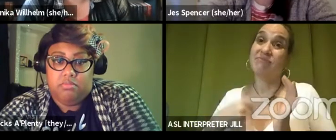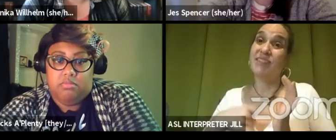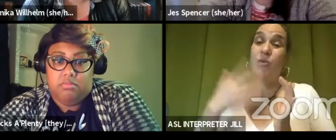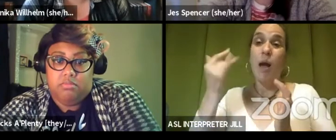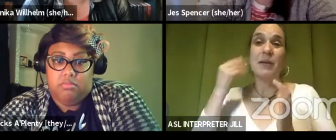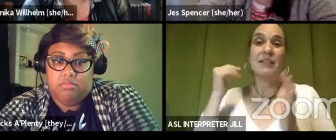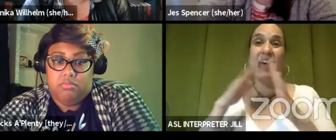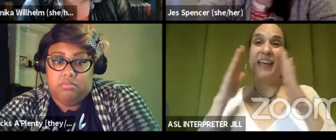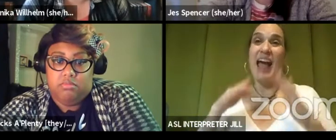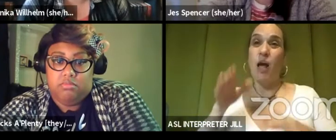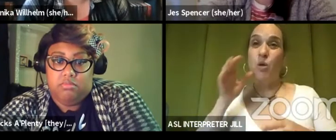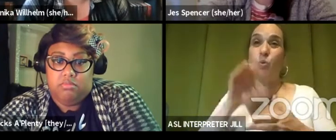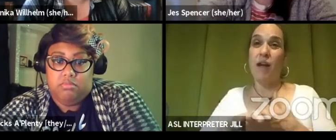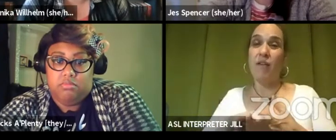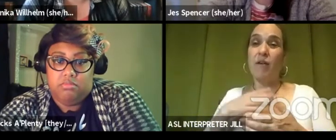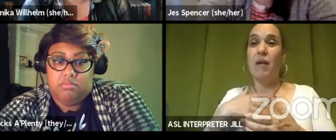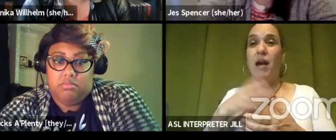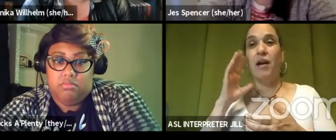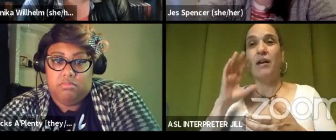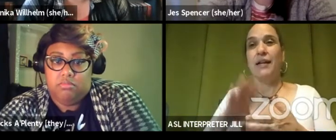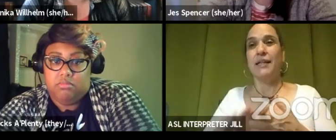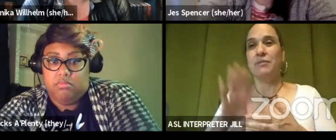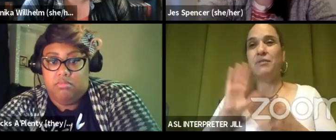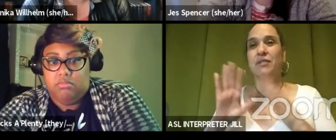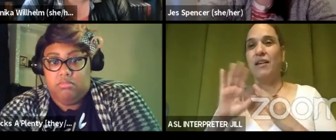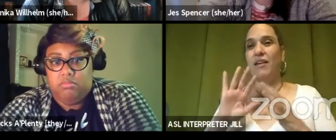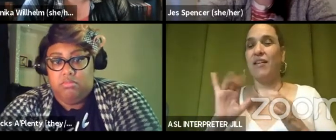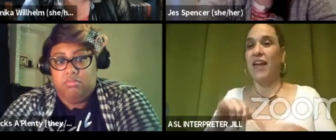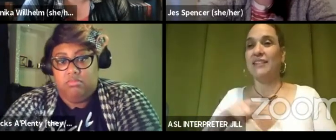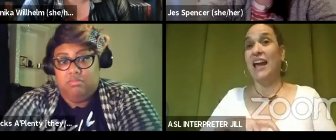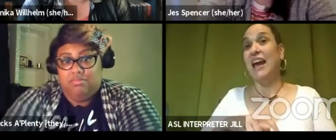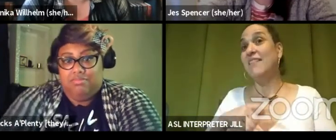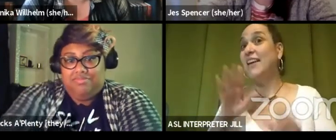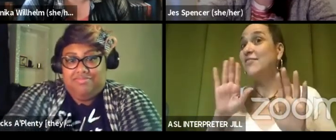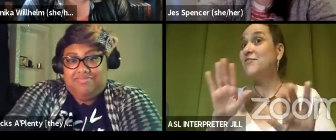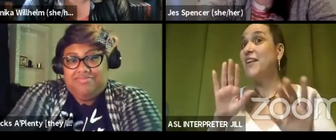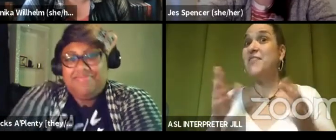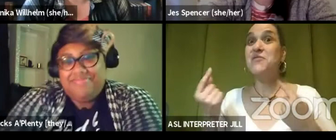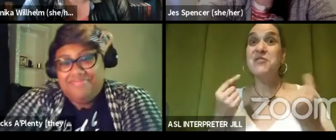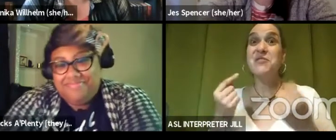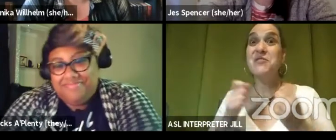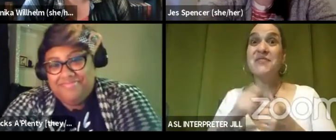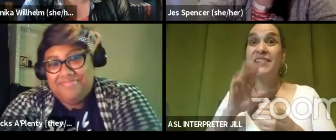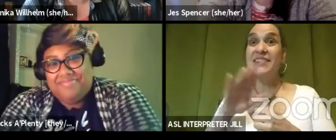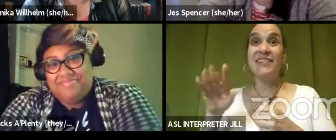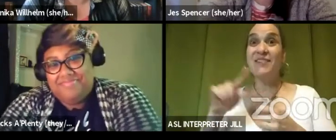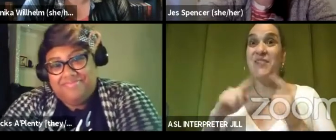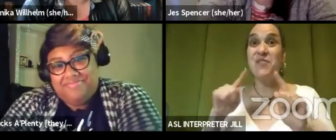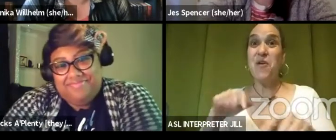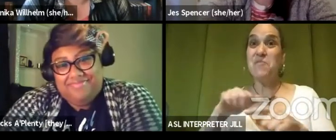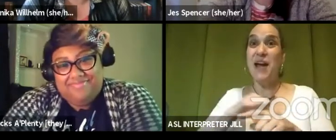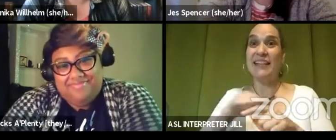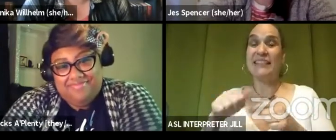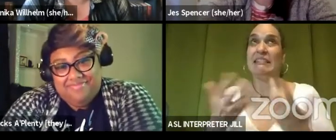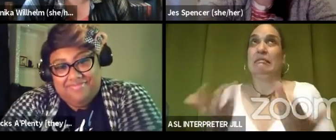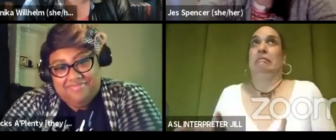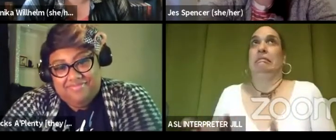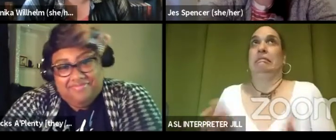y'all. So my spouse at the time was like, this is great. What are you going to do with the kids when you come to rehearsal? It's like, ah,